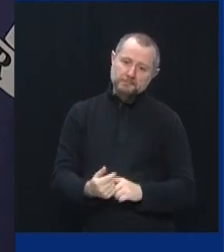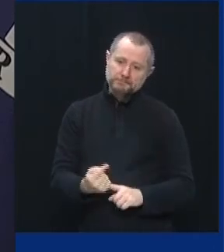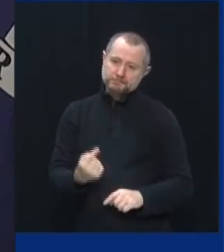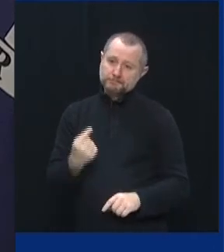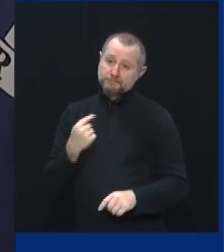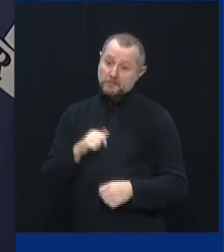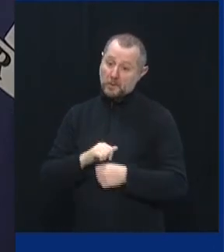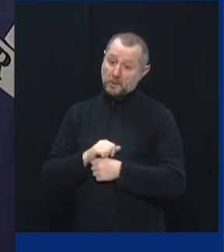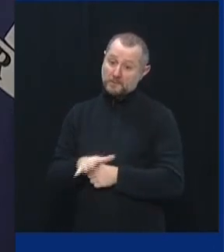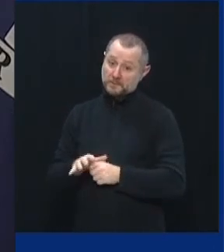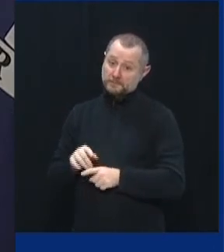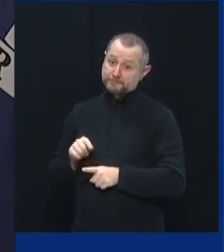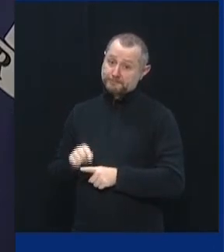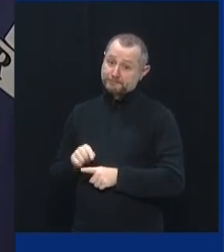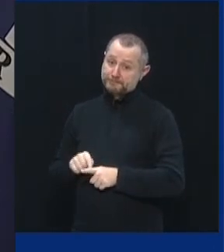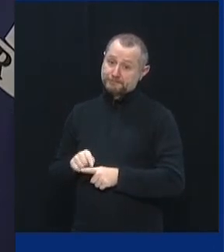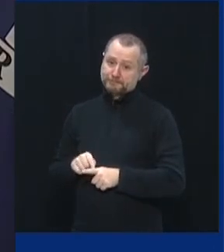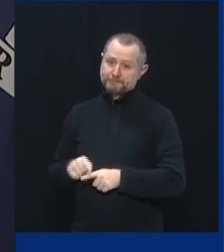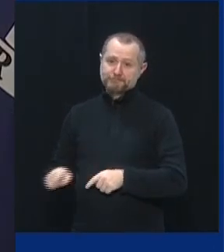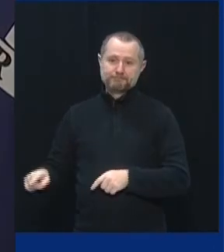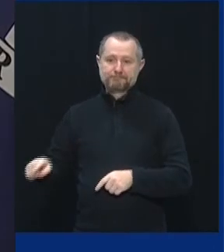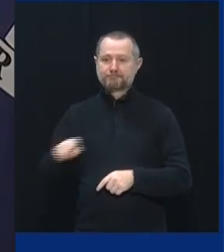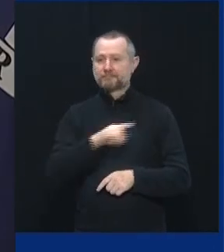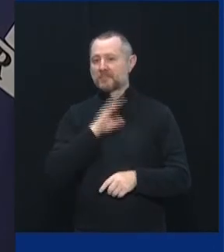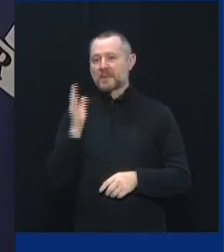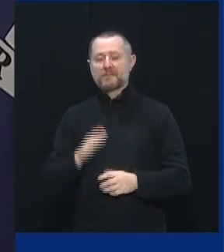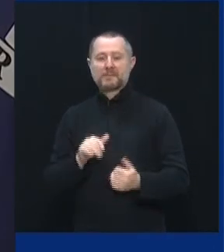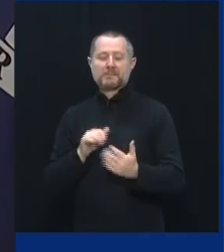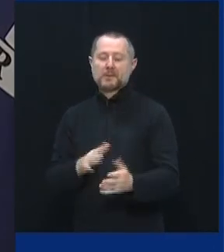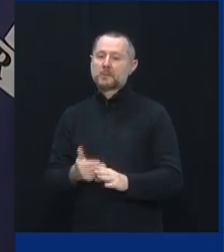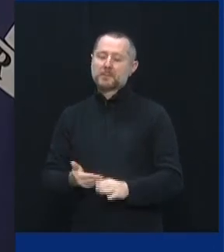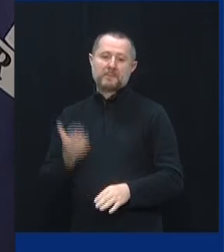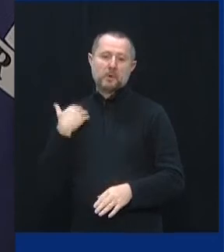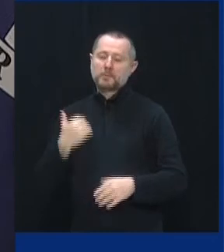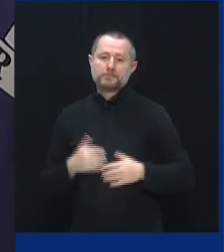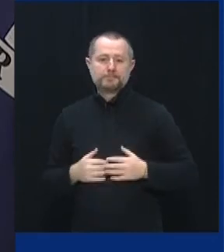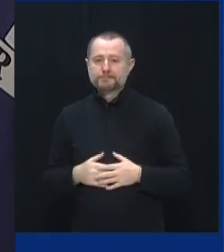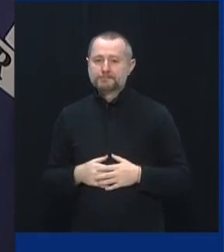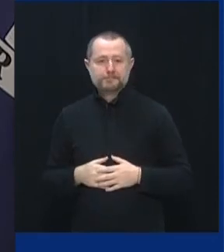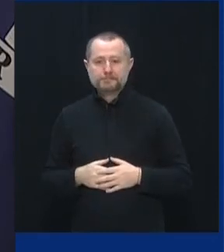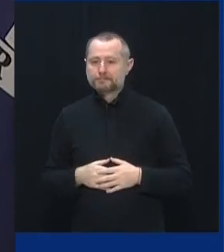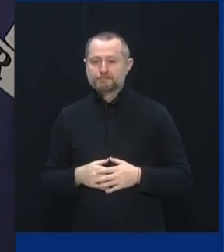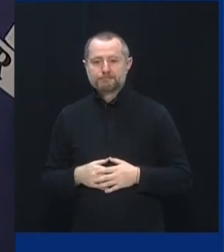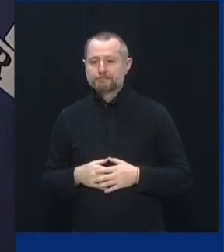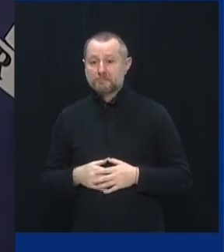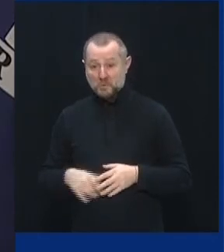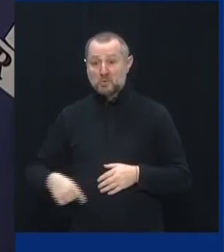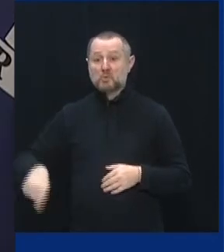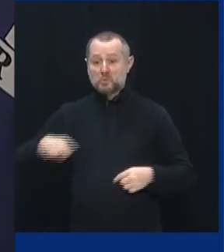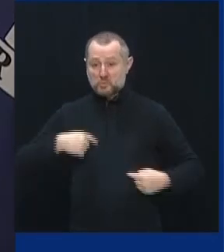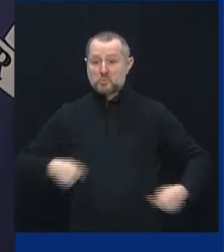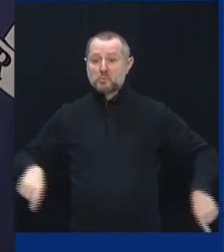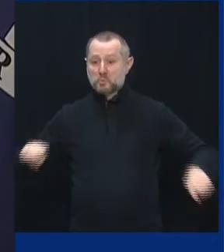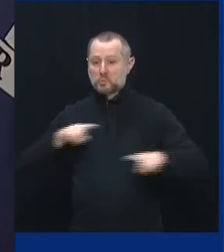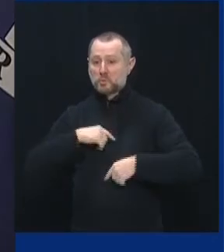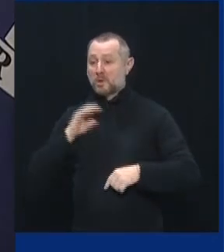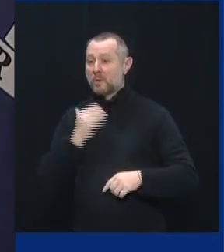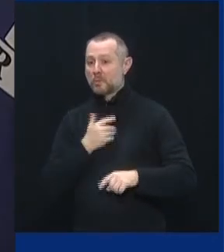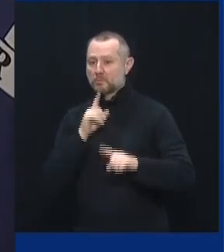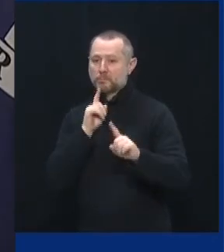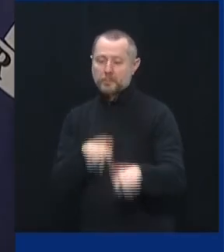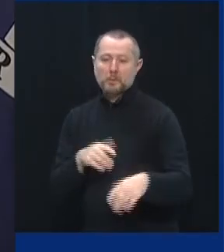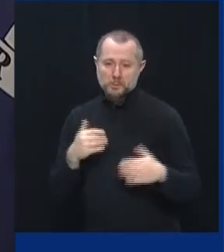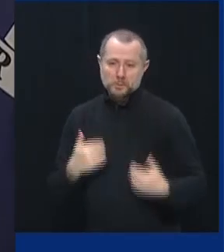unlike anything people have dealt with before. The response to it has been incredibly challenging and different.